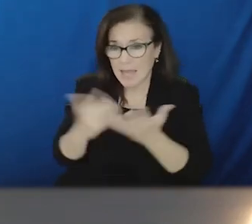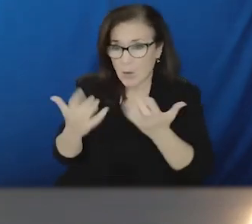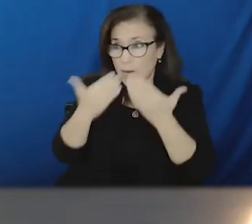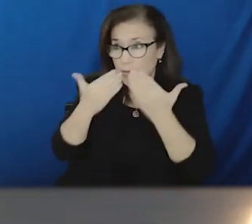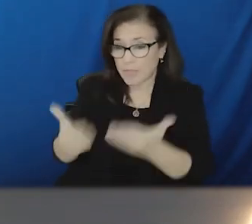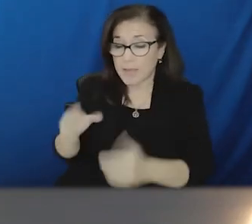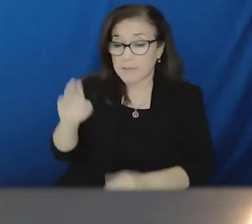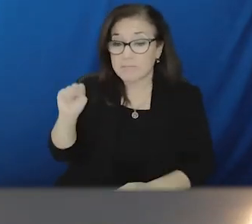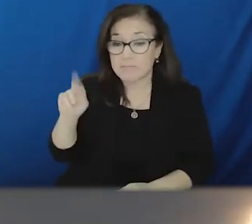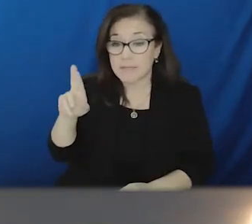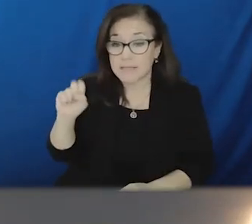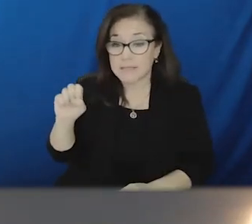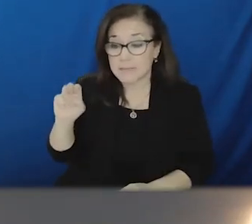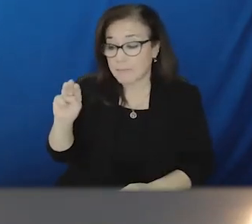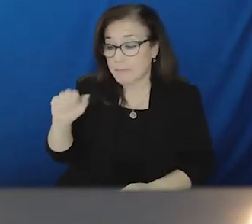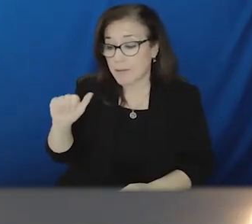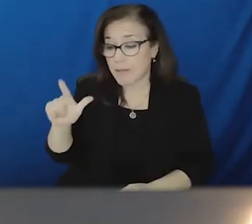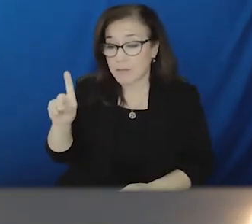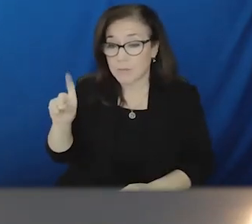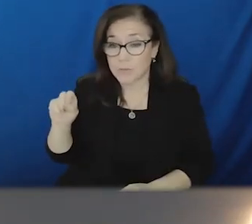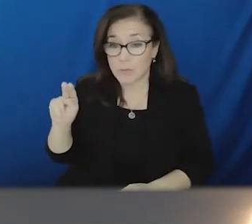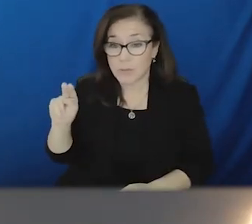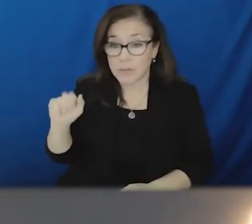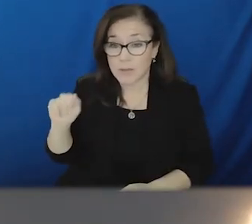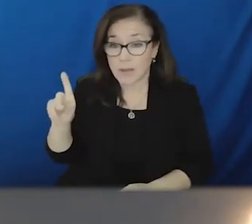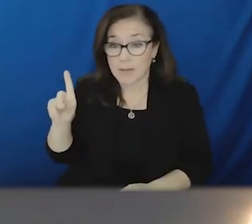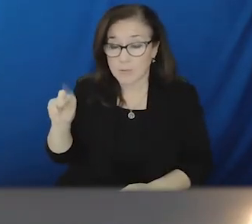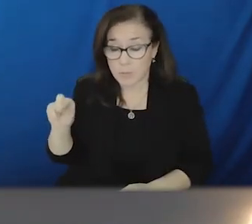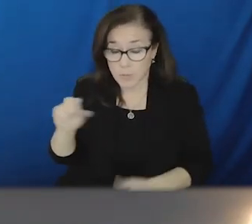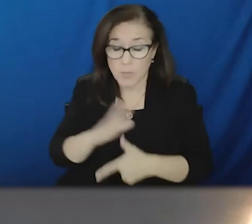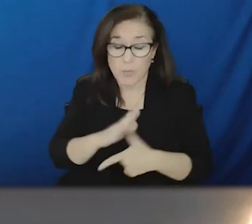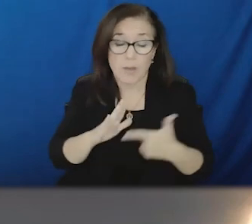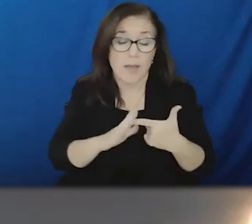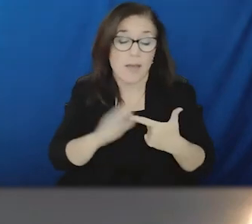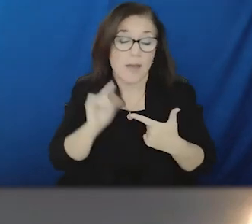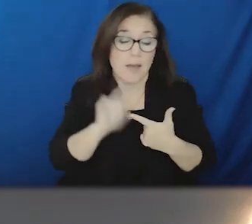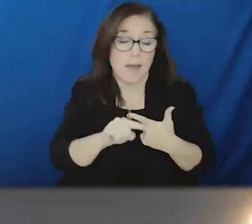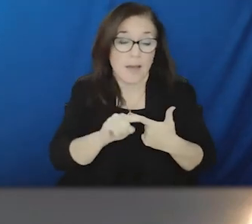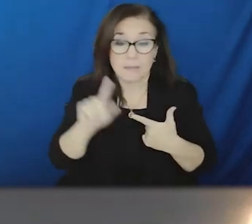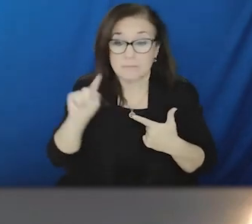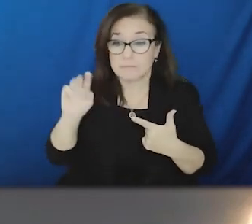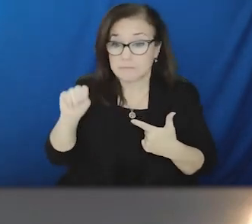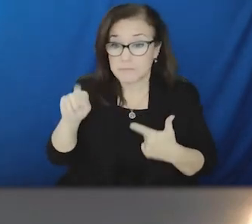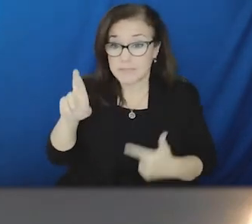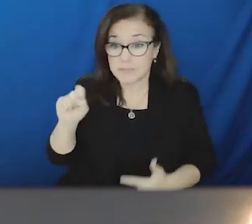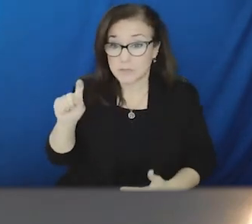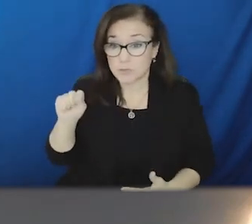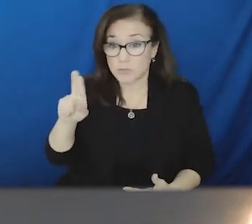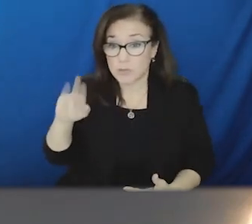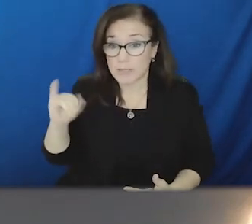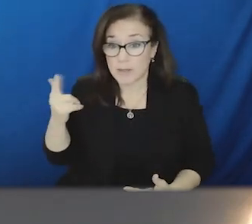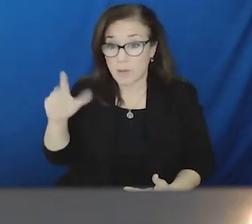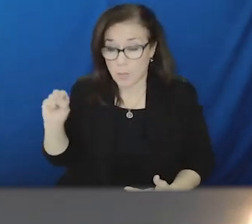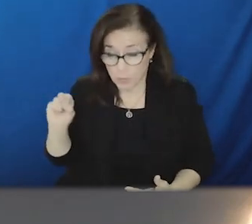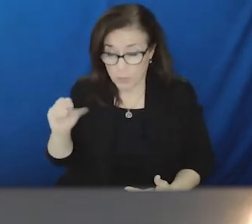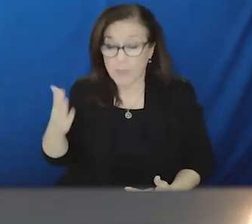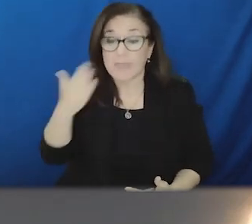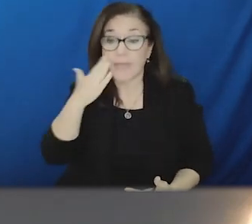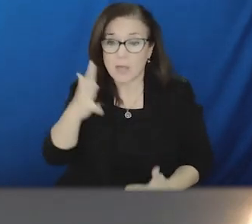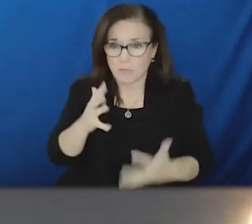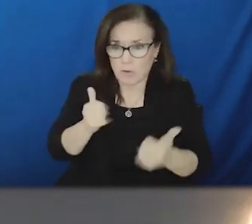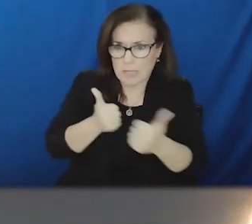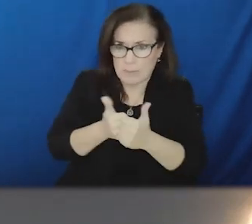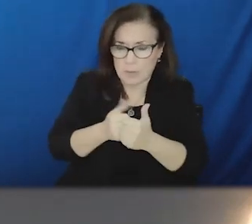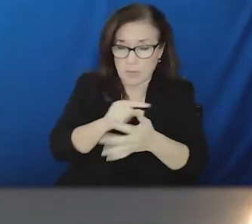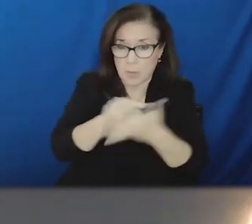Trujillo for always keeping these items up to date. Board members, would you like to add anything for consideration on